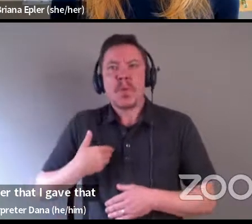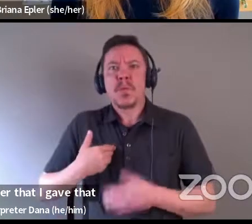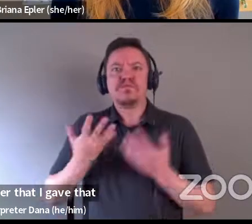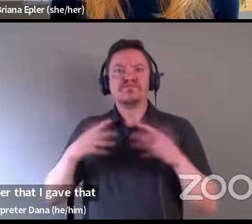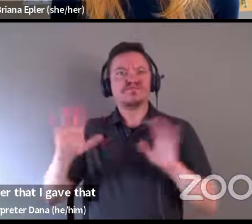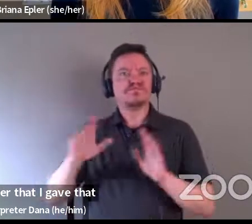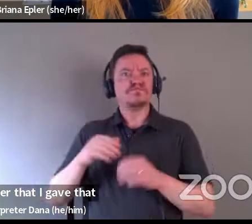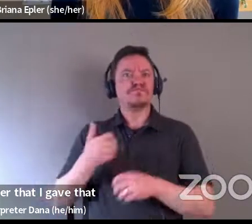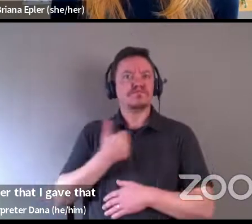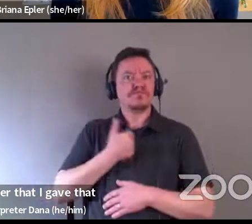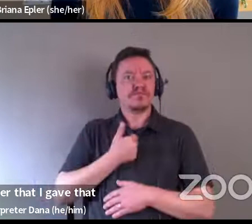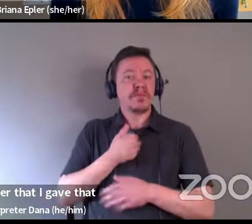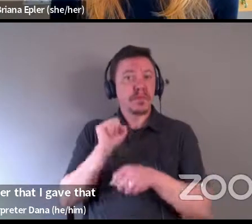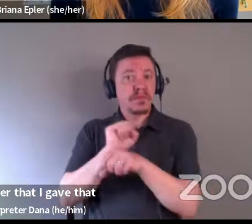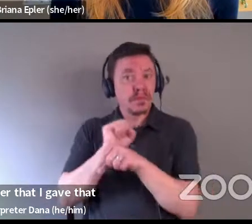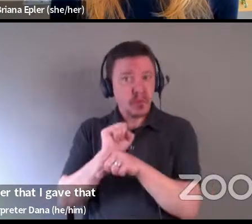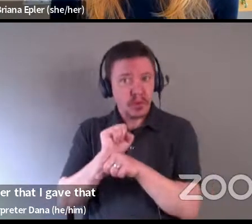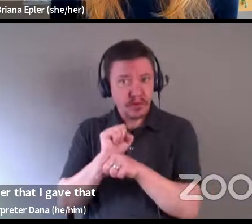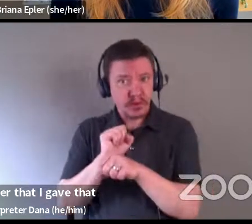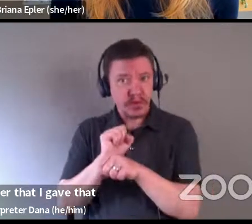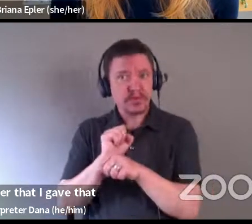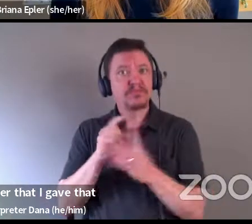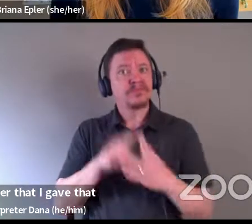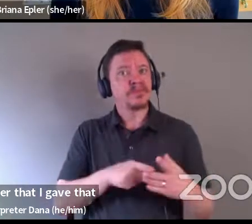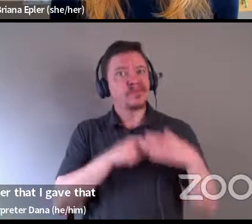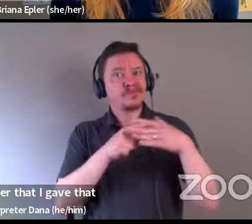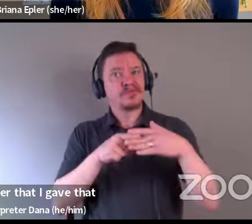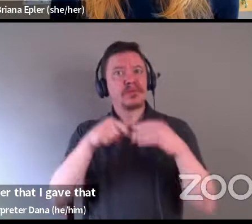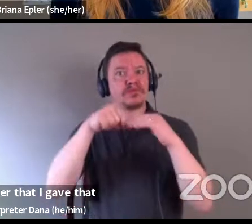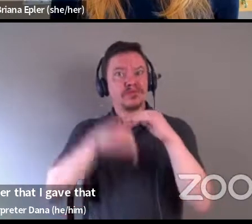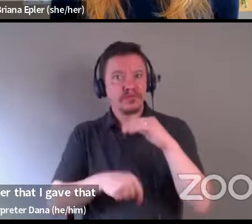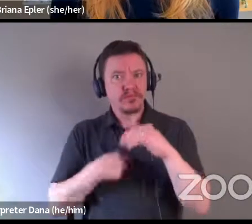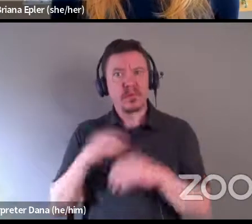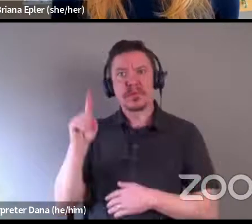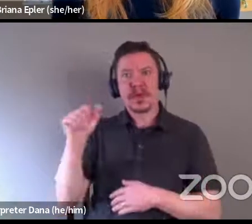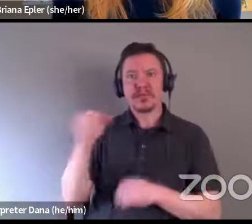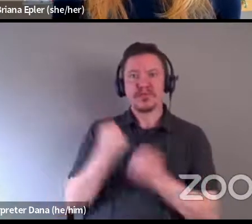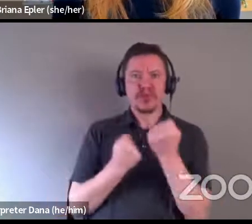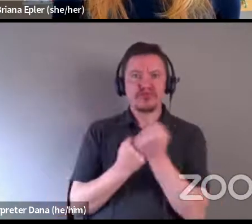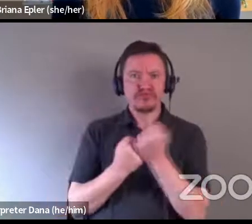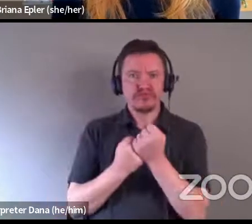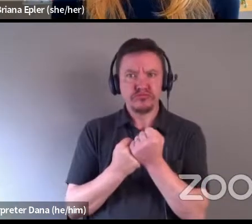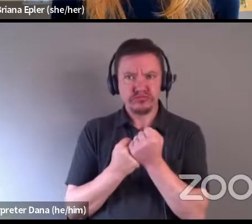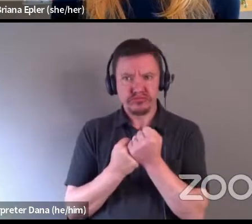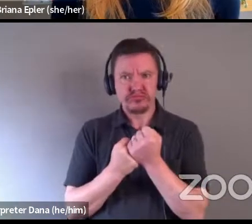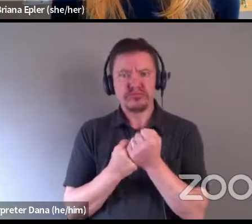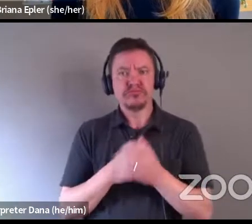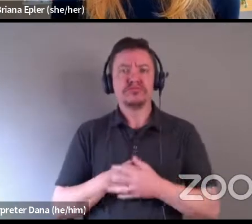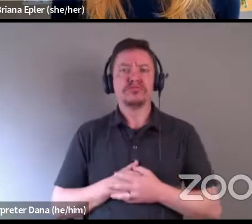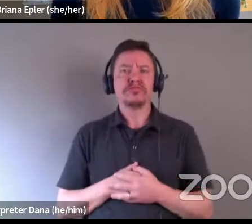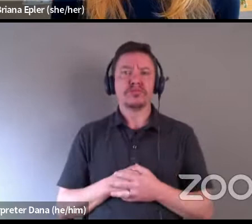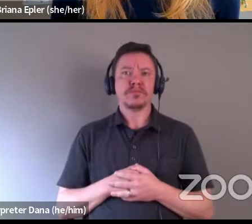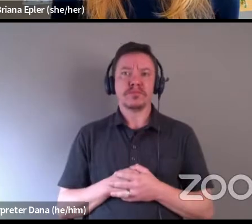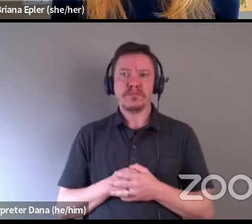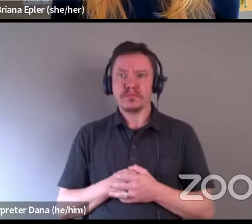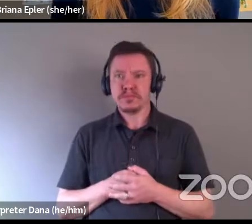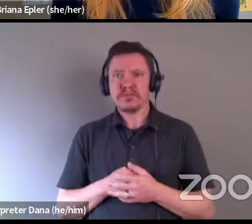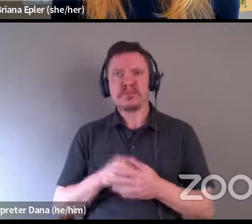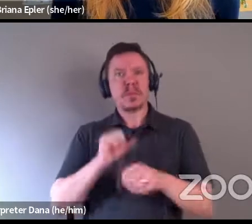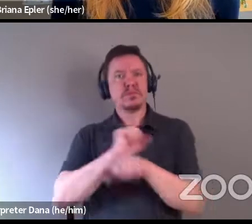self-employed, went into disability equality. It was a quango with the